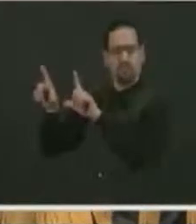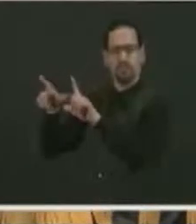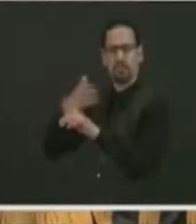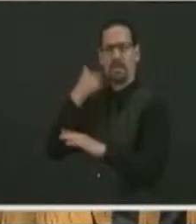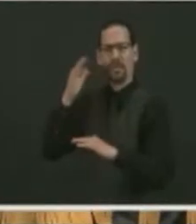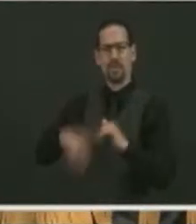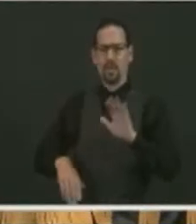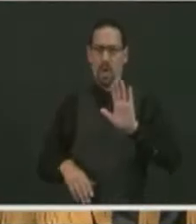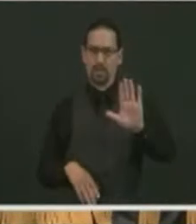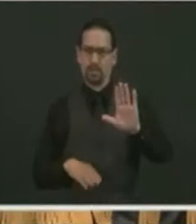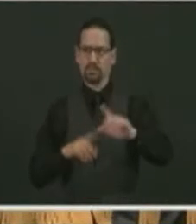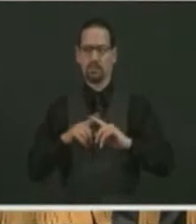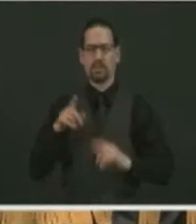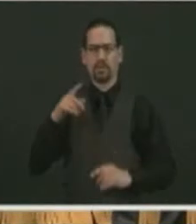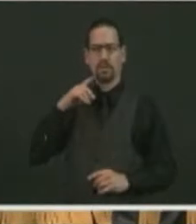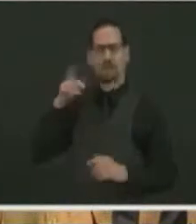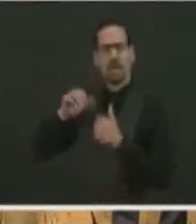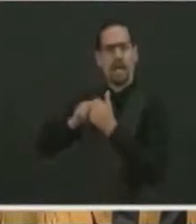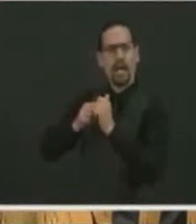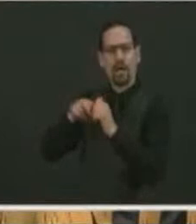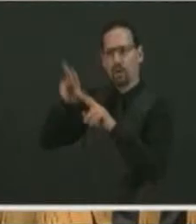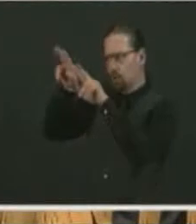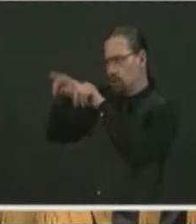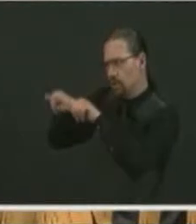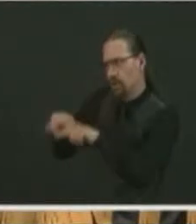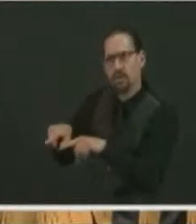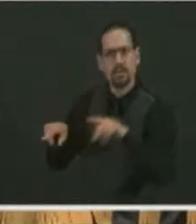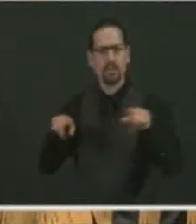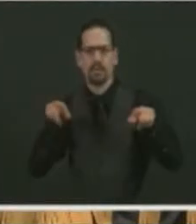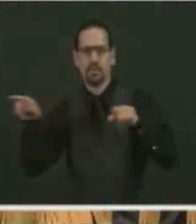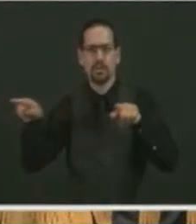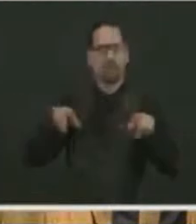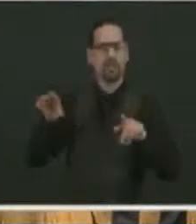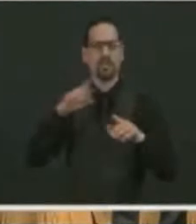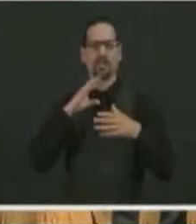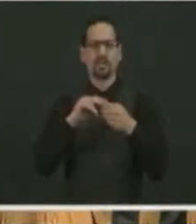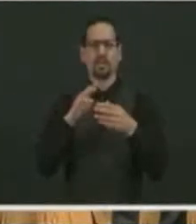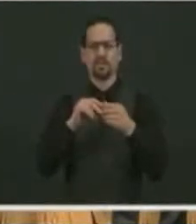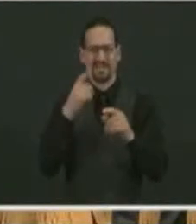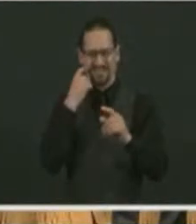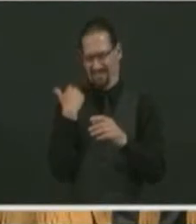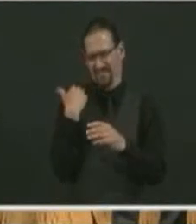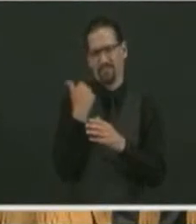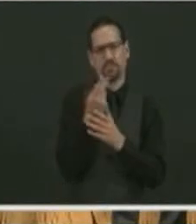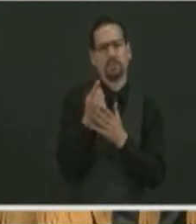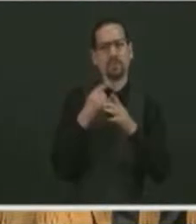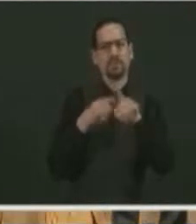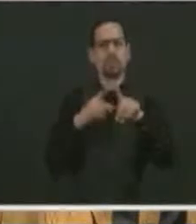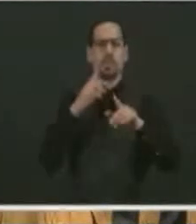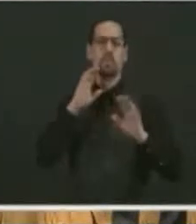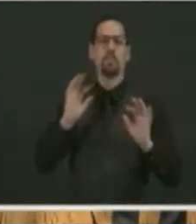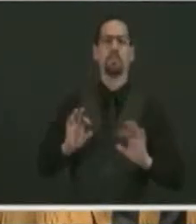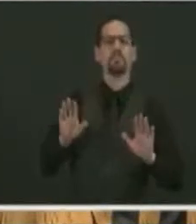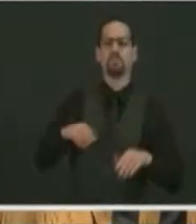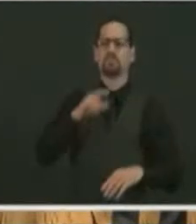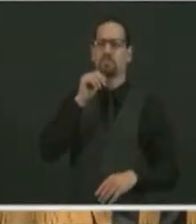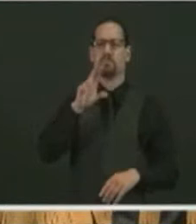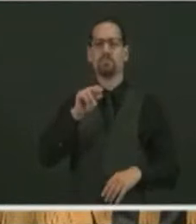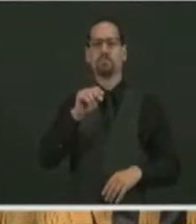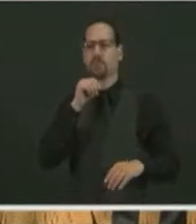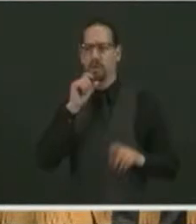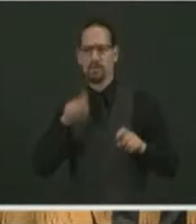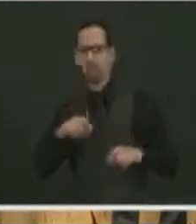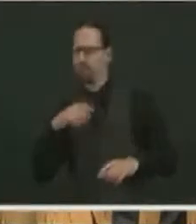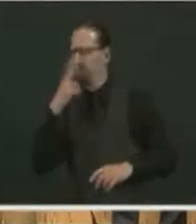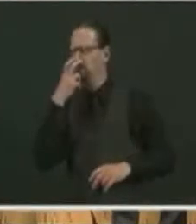looking at Massachusetts. And so I know what you said a couple of weeks ago, that it didn't really look too optimistic for this summer. They